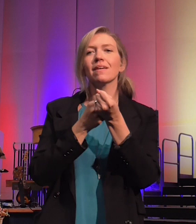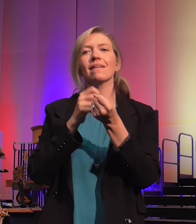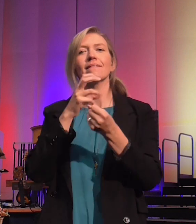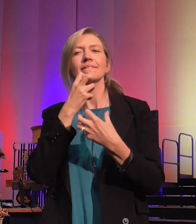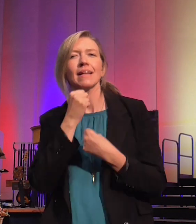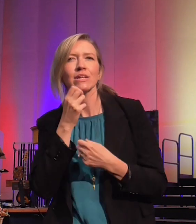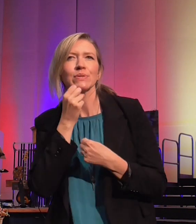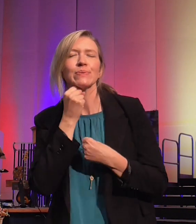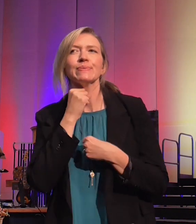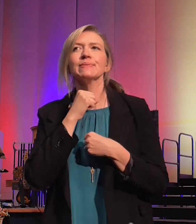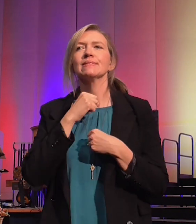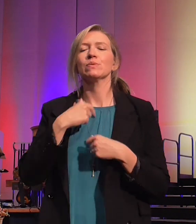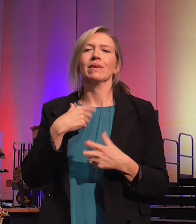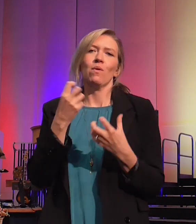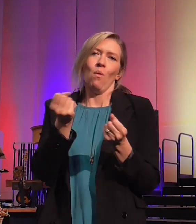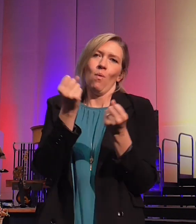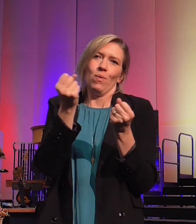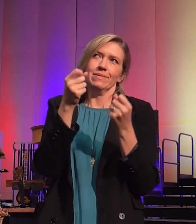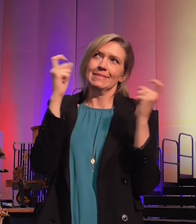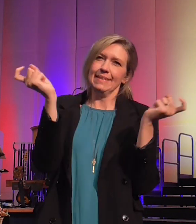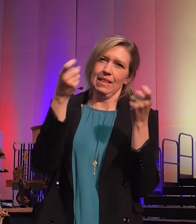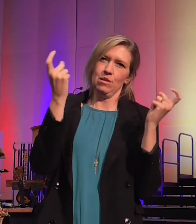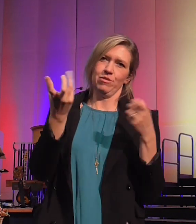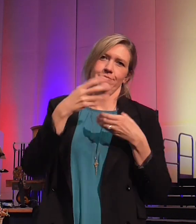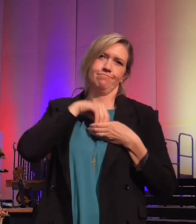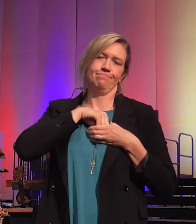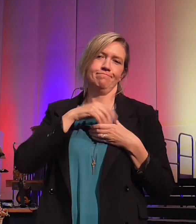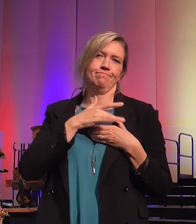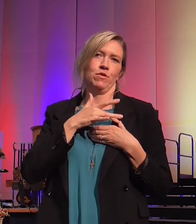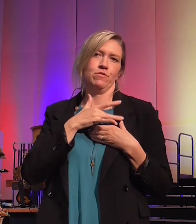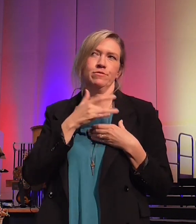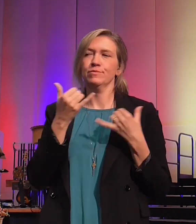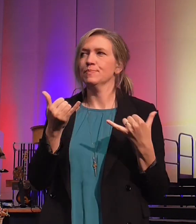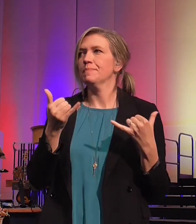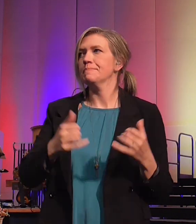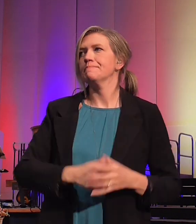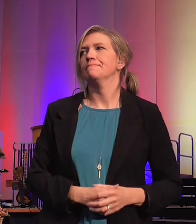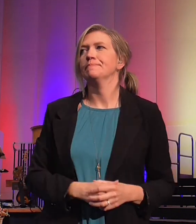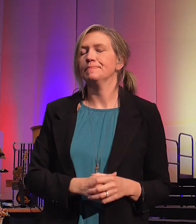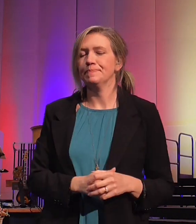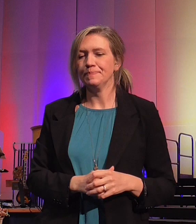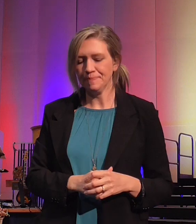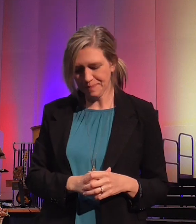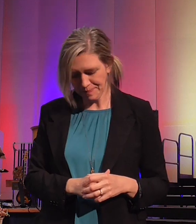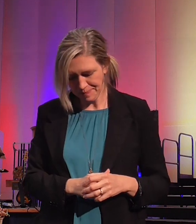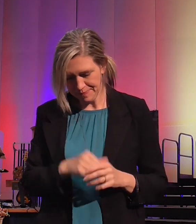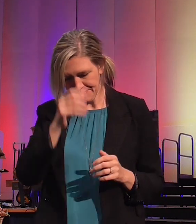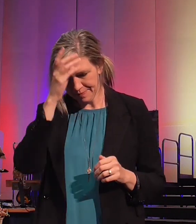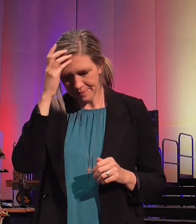the virtues, and the values. We hold and celebrate those in our hearts today.